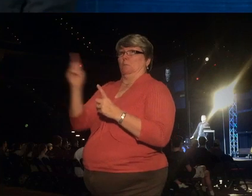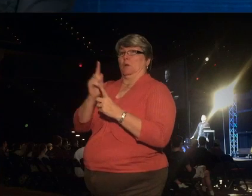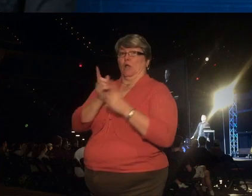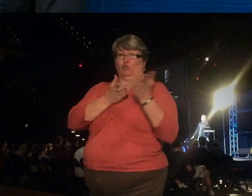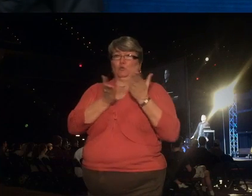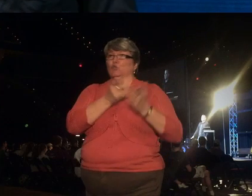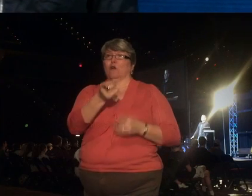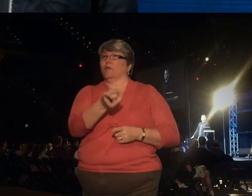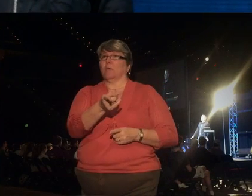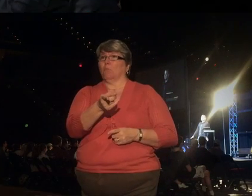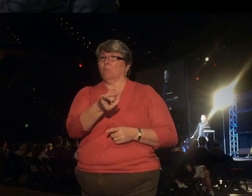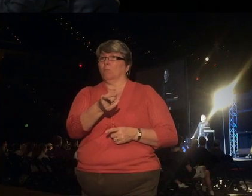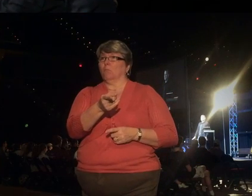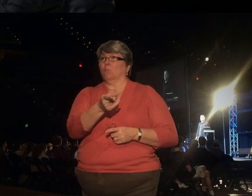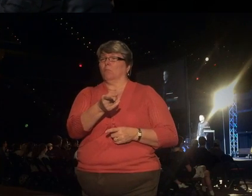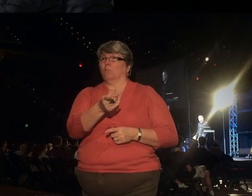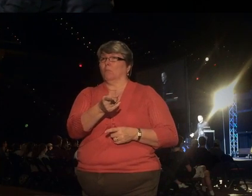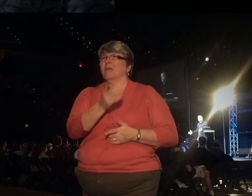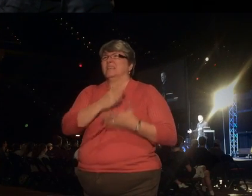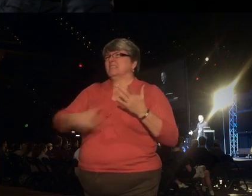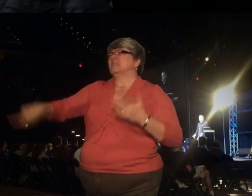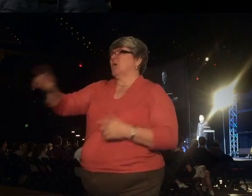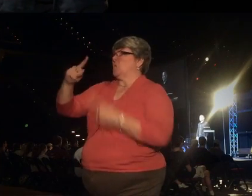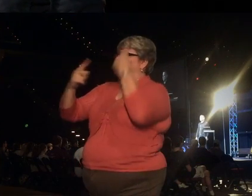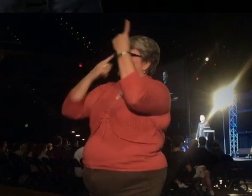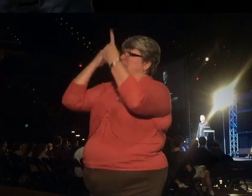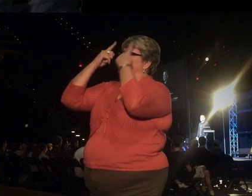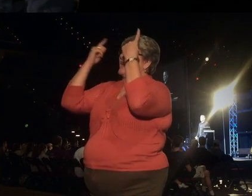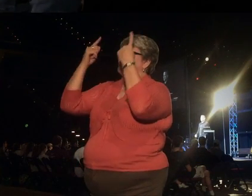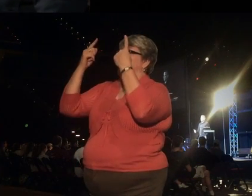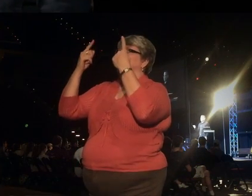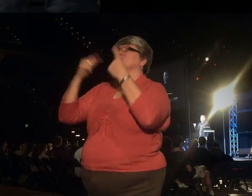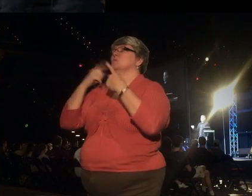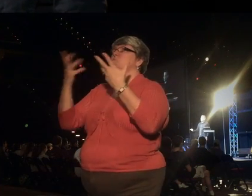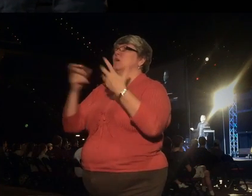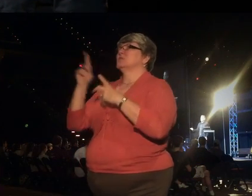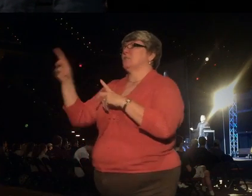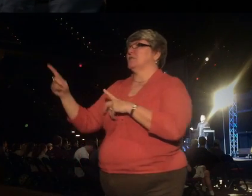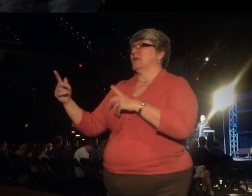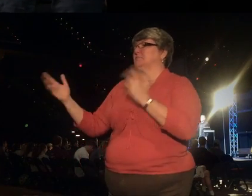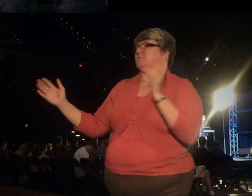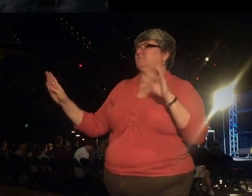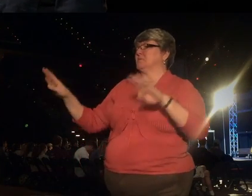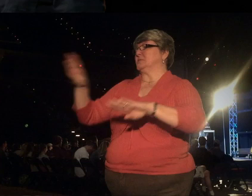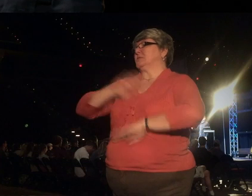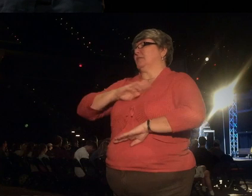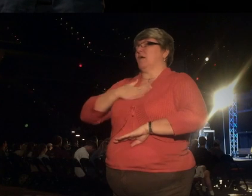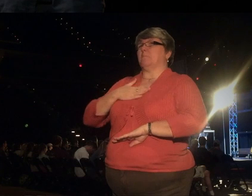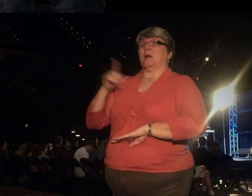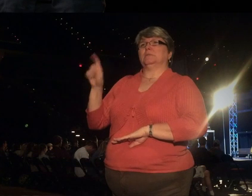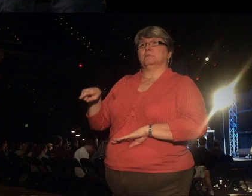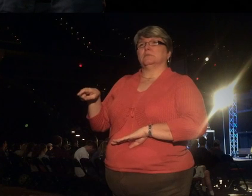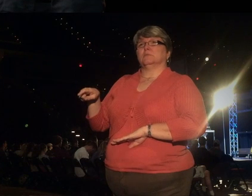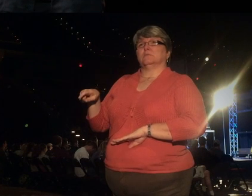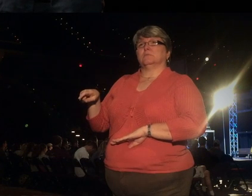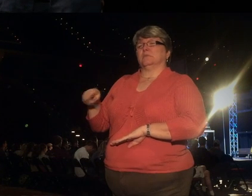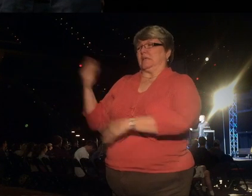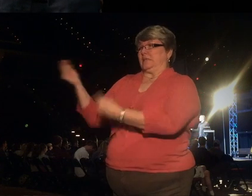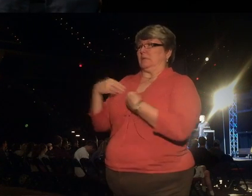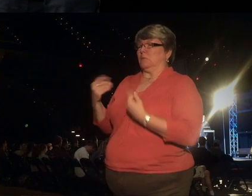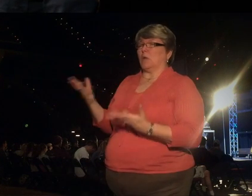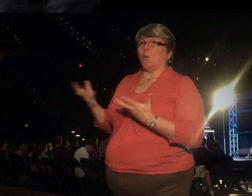him. And some of us, when we think about the opposite sex, we want someone who just meets our needs, gives us what we